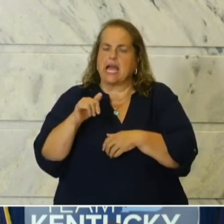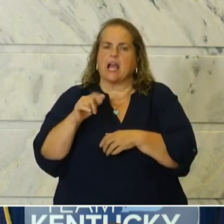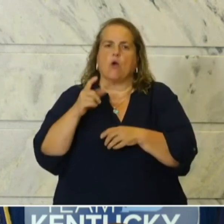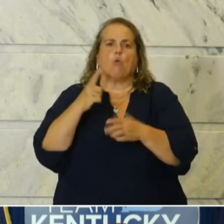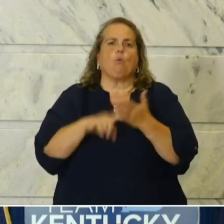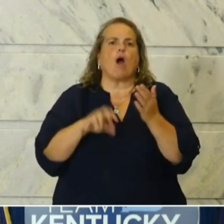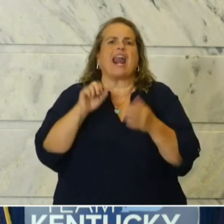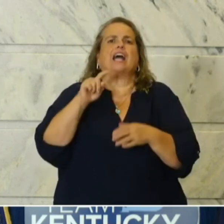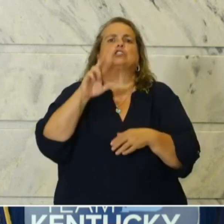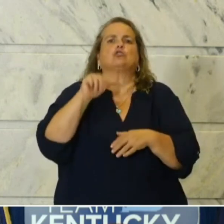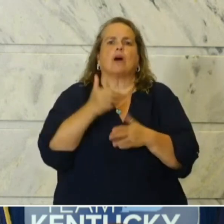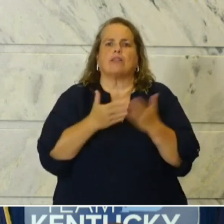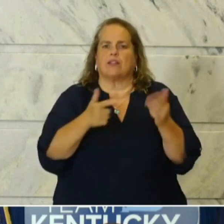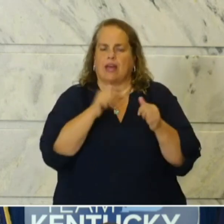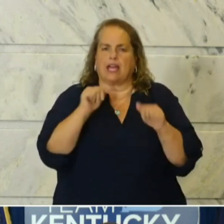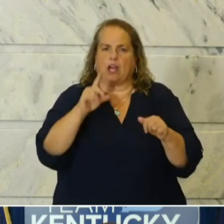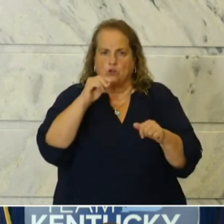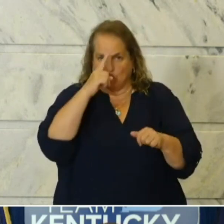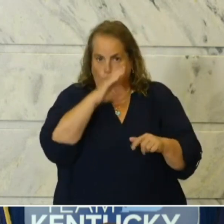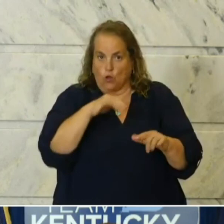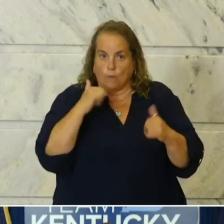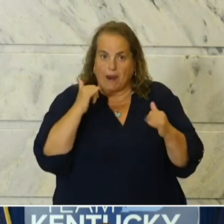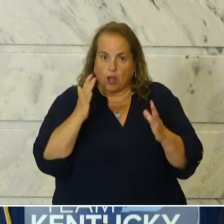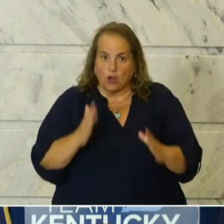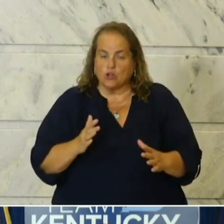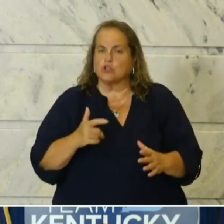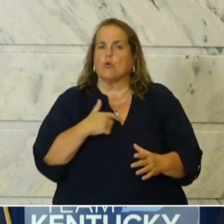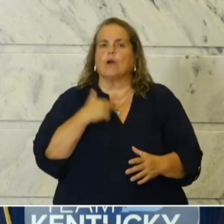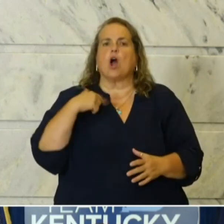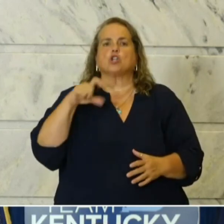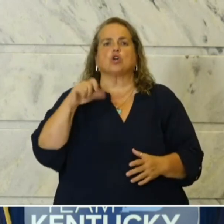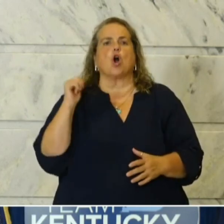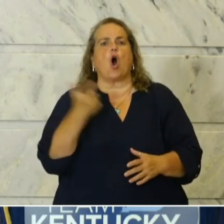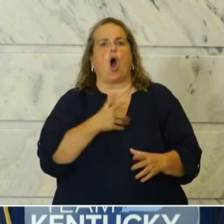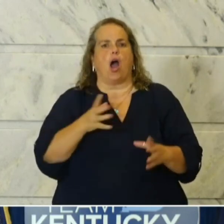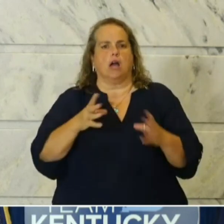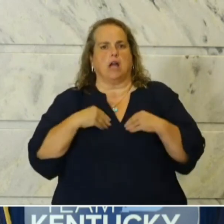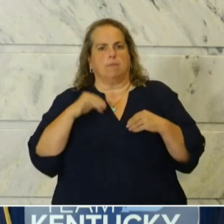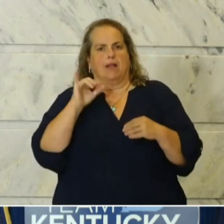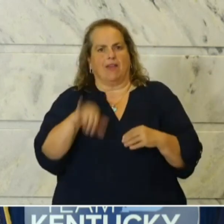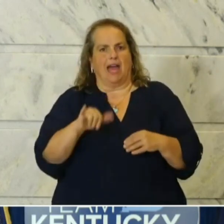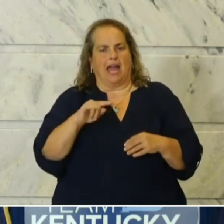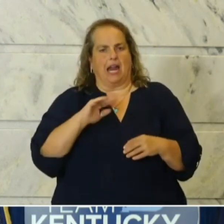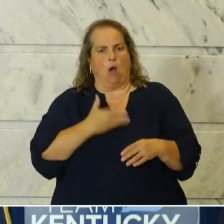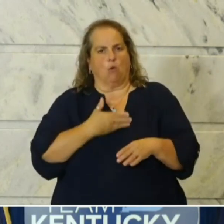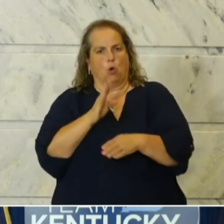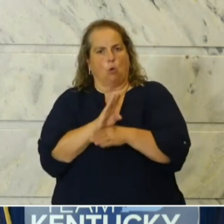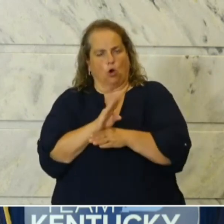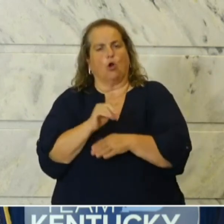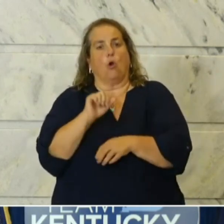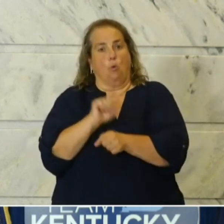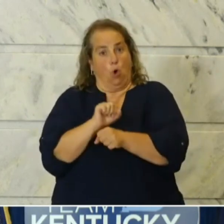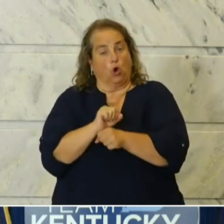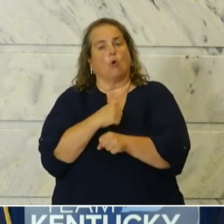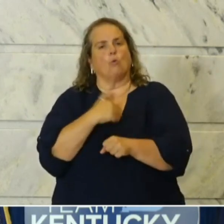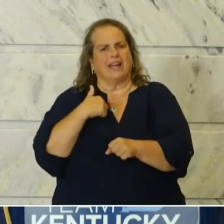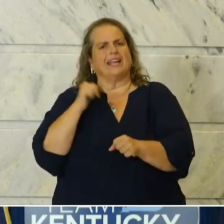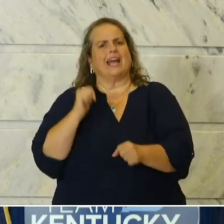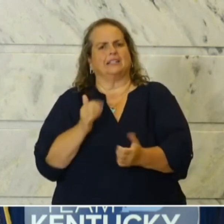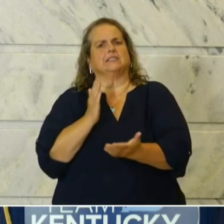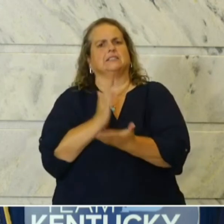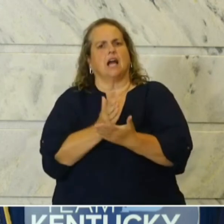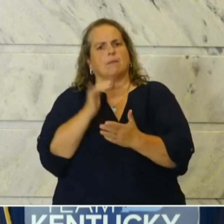their players. If we all adopt that at our work, again, we can stop this escalation.